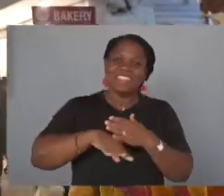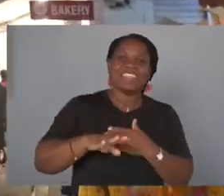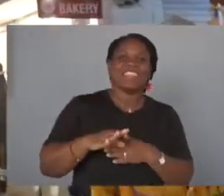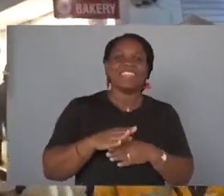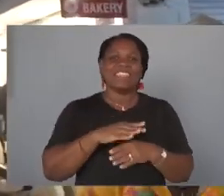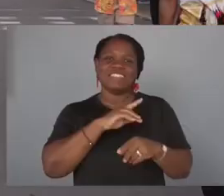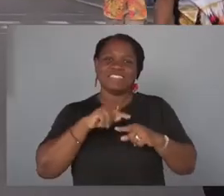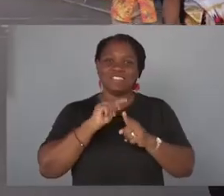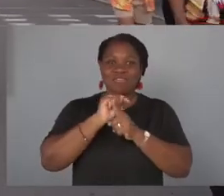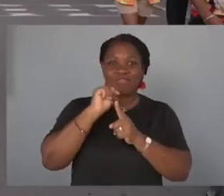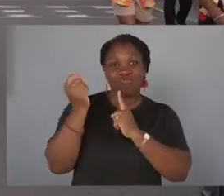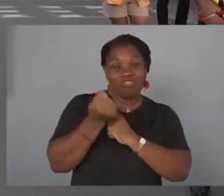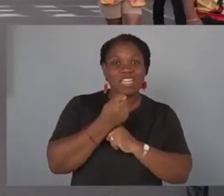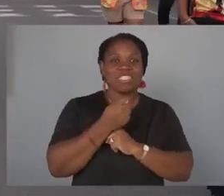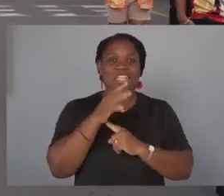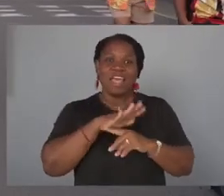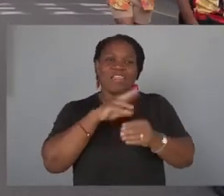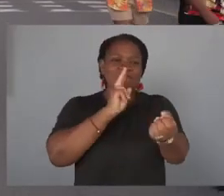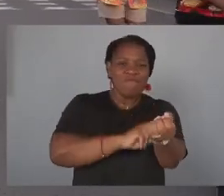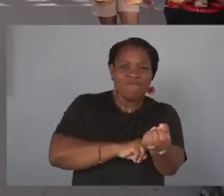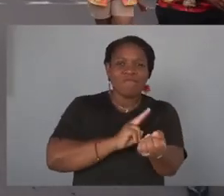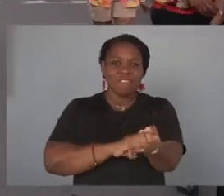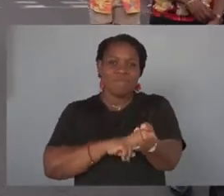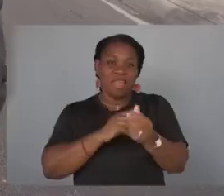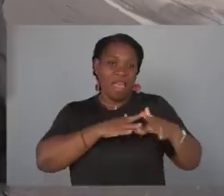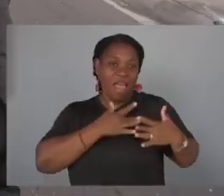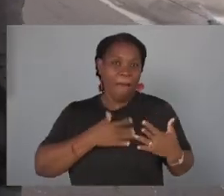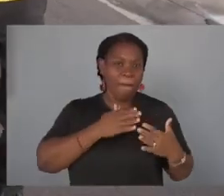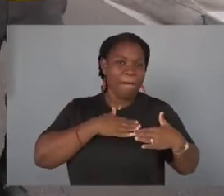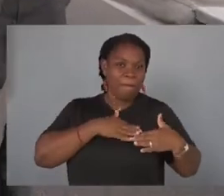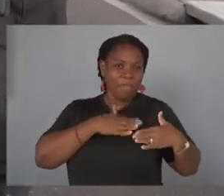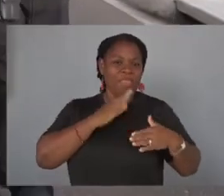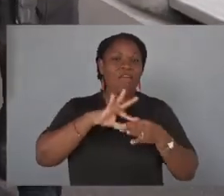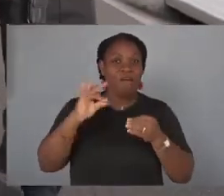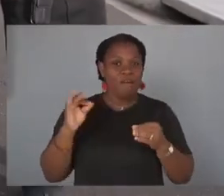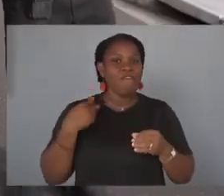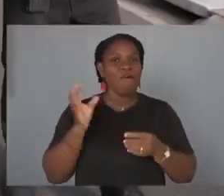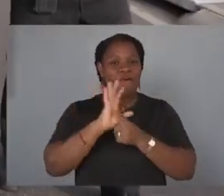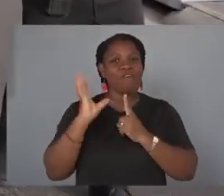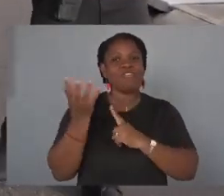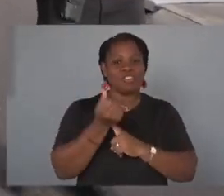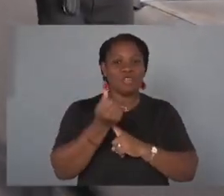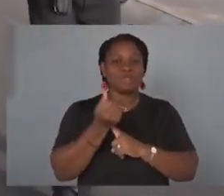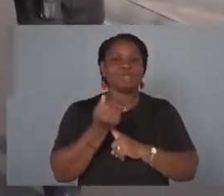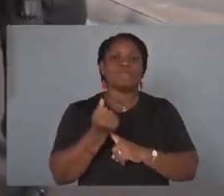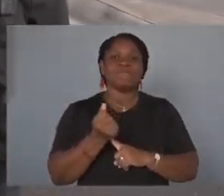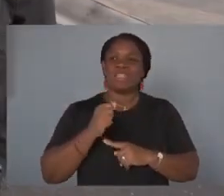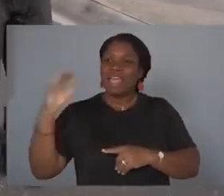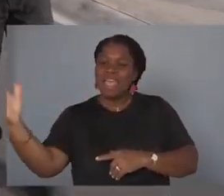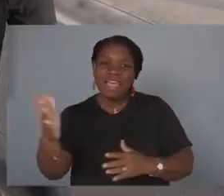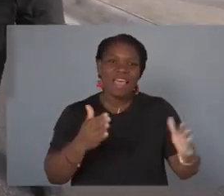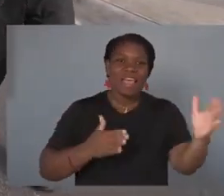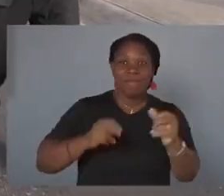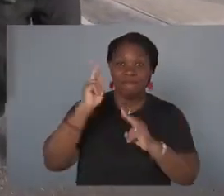of our traditions and the rhythmic heartbeat of our culture. It is a time when our unique heritage takes center stage,